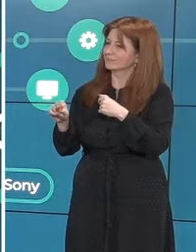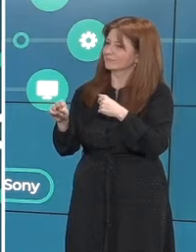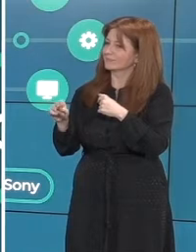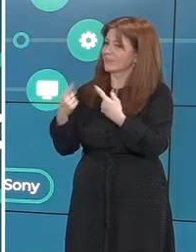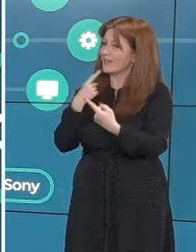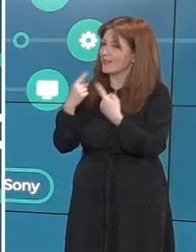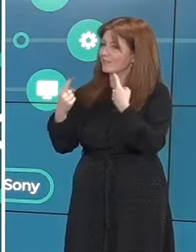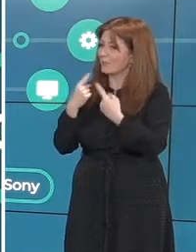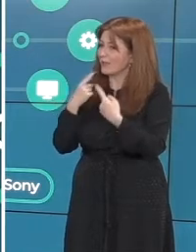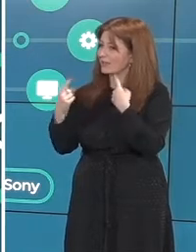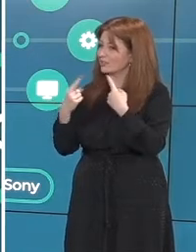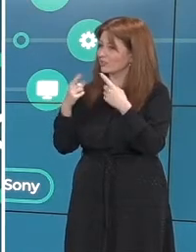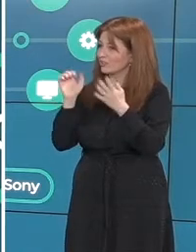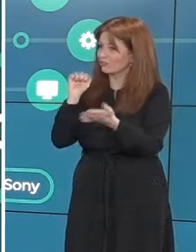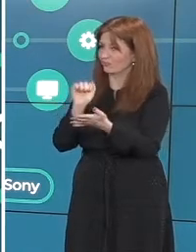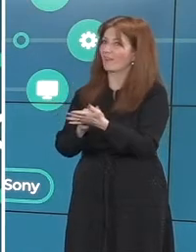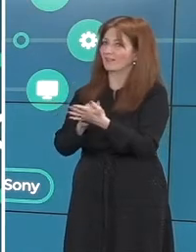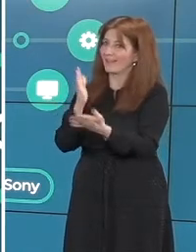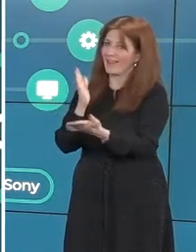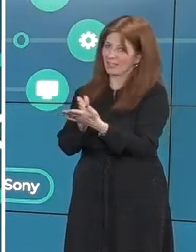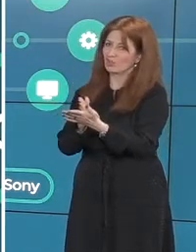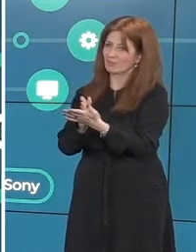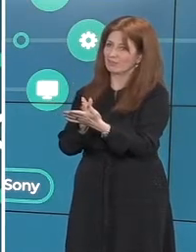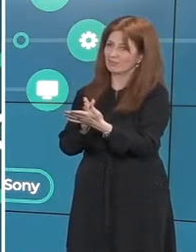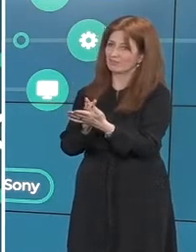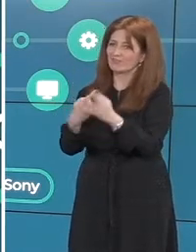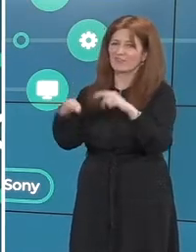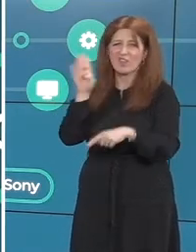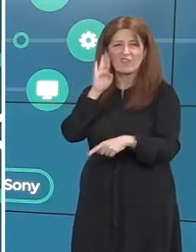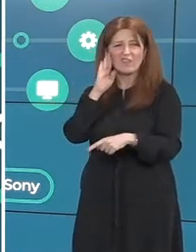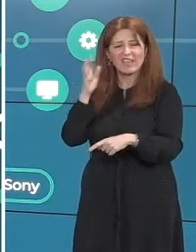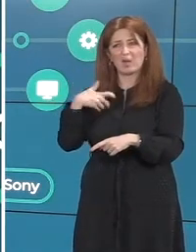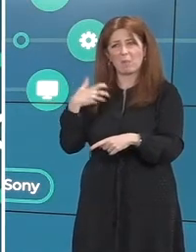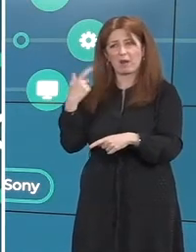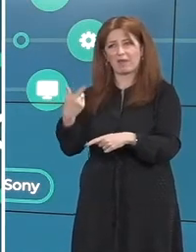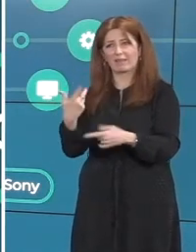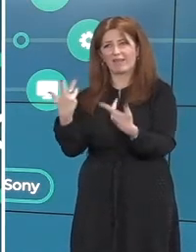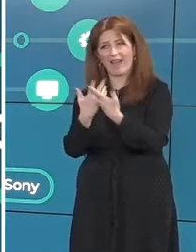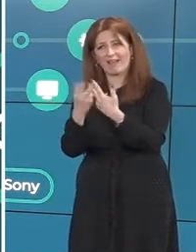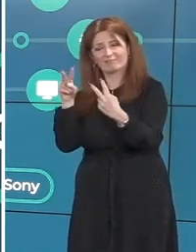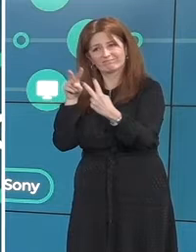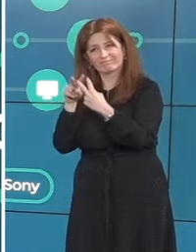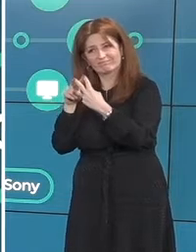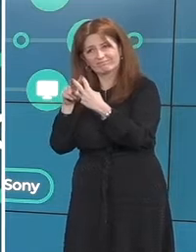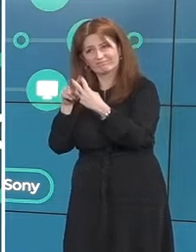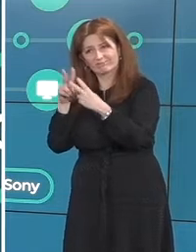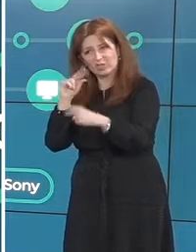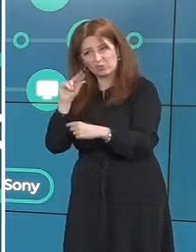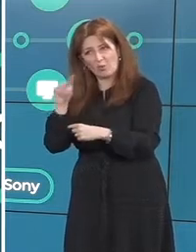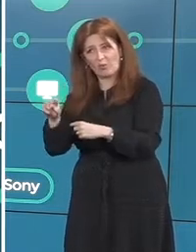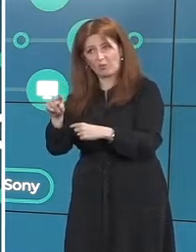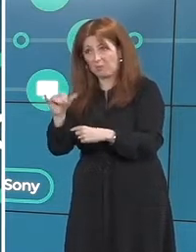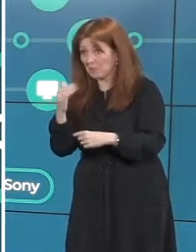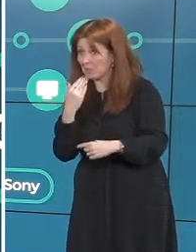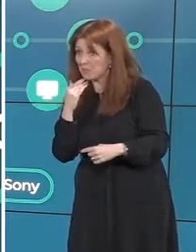coming is actionable. Mm-hmm. So you may hear someone complaining about it, and how do you talk with this person and make sure, is it a mistake? Is it